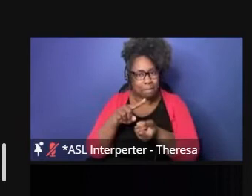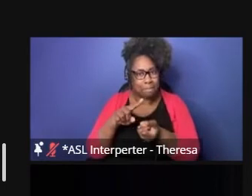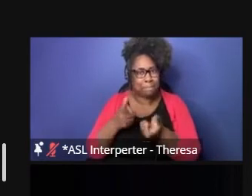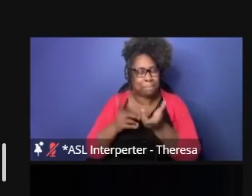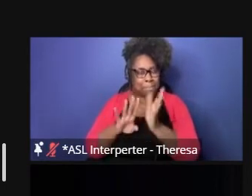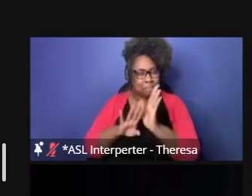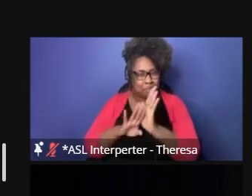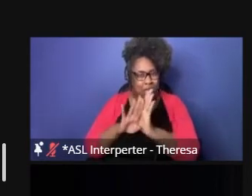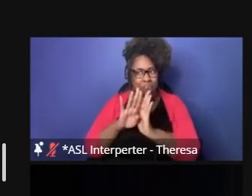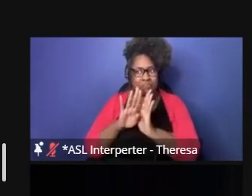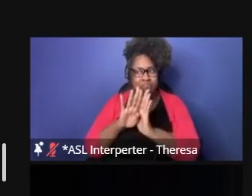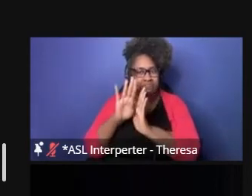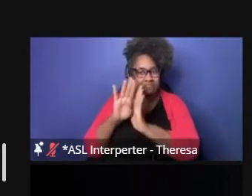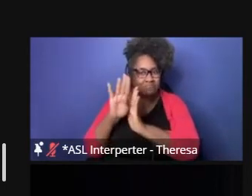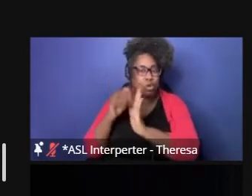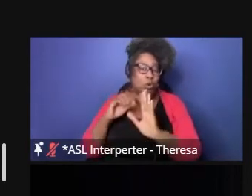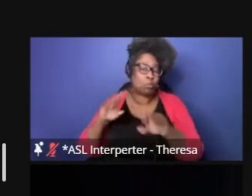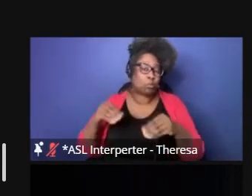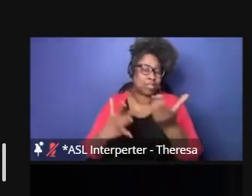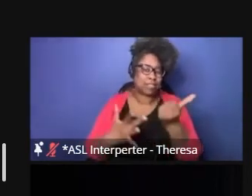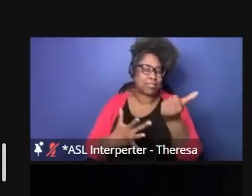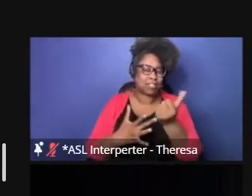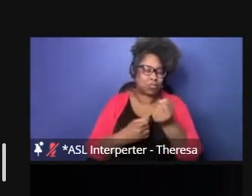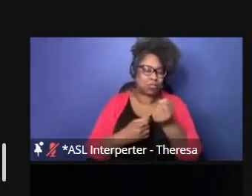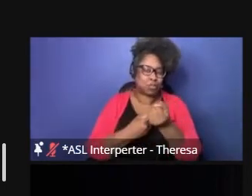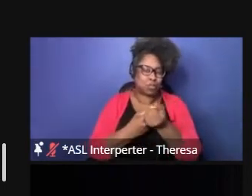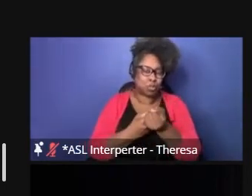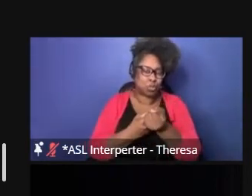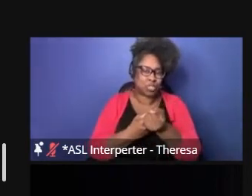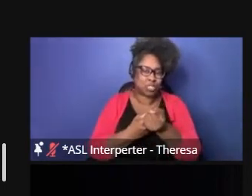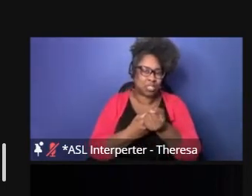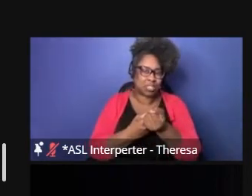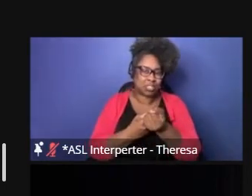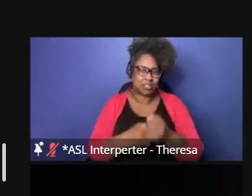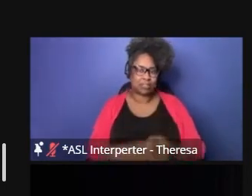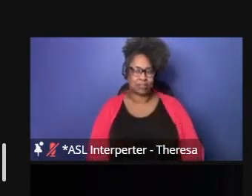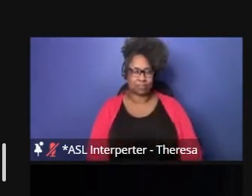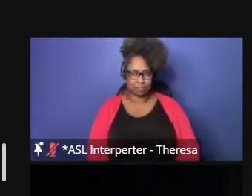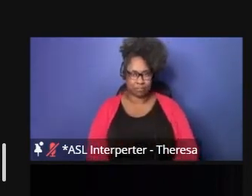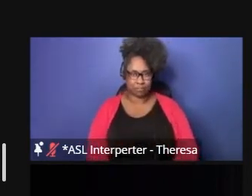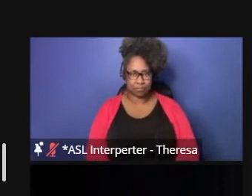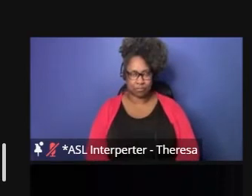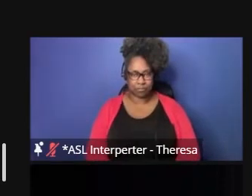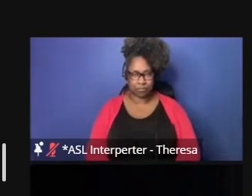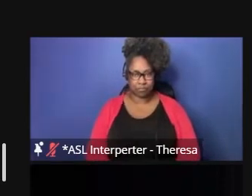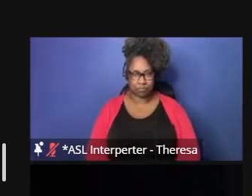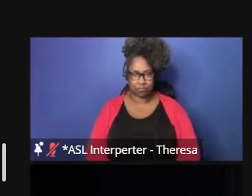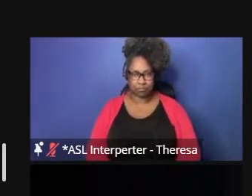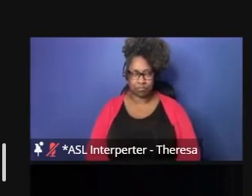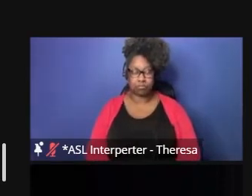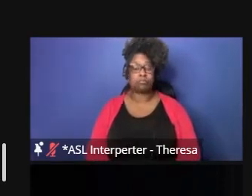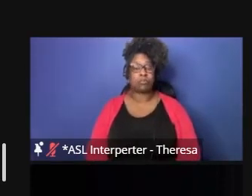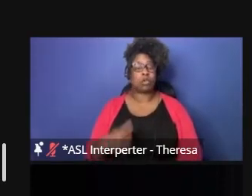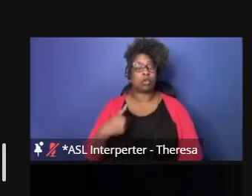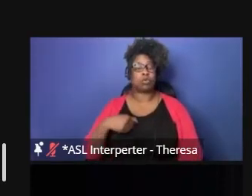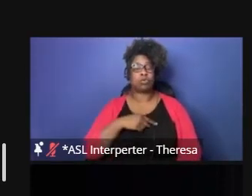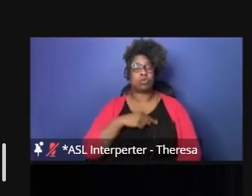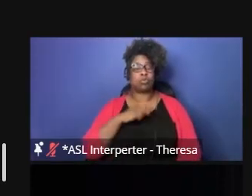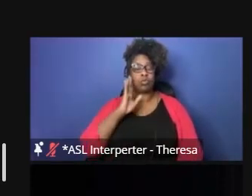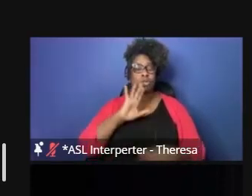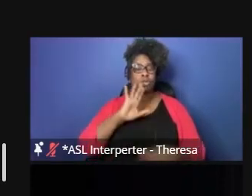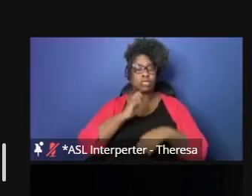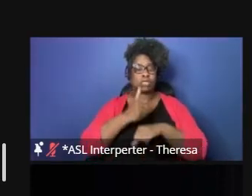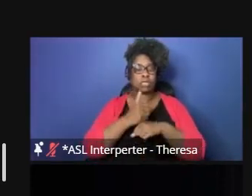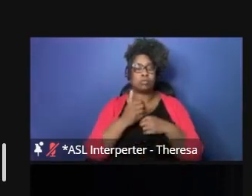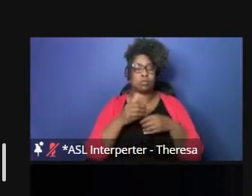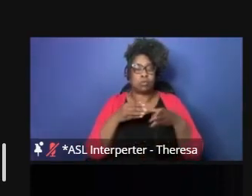we would provide technical support to that work through this mechanism, and generate processes for